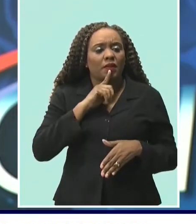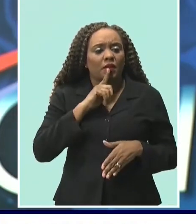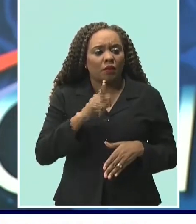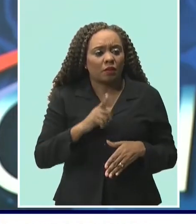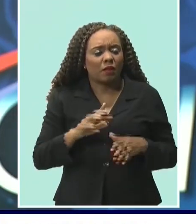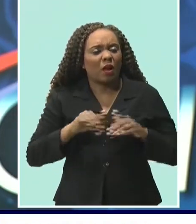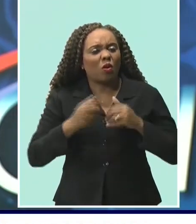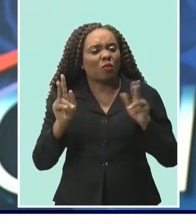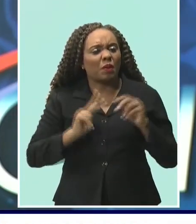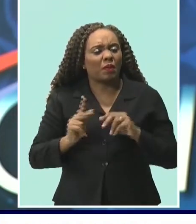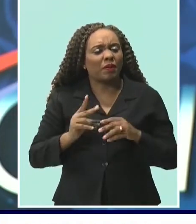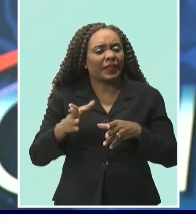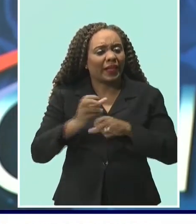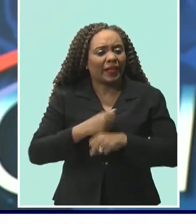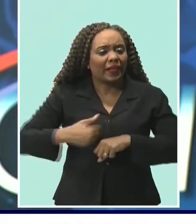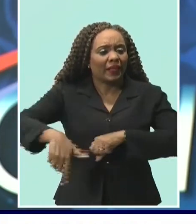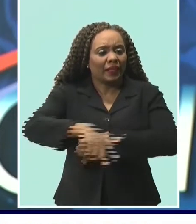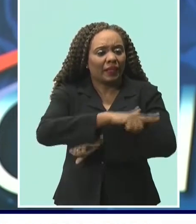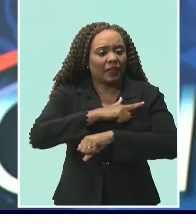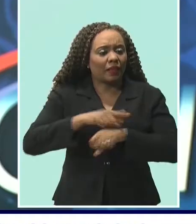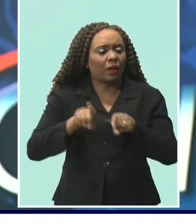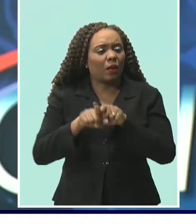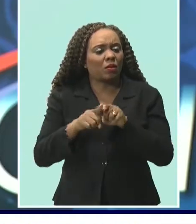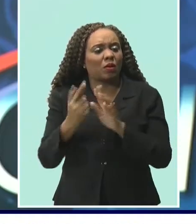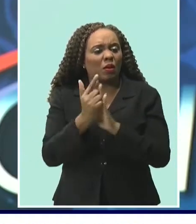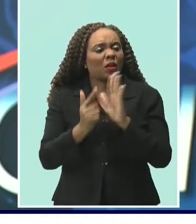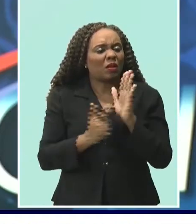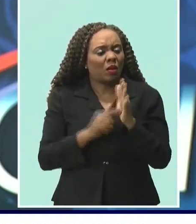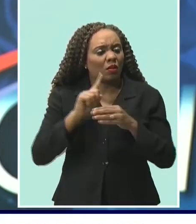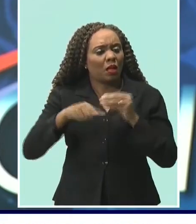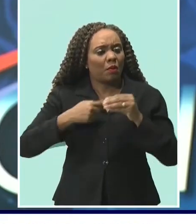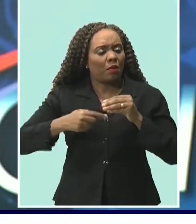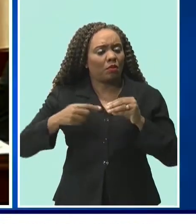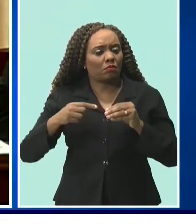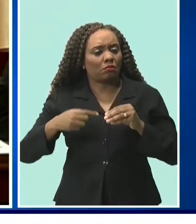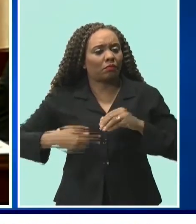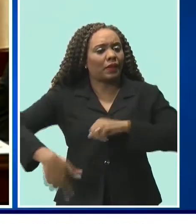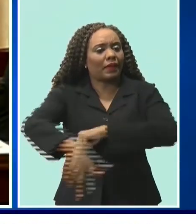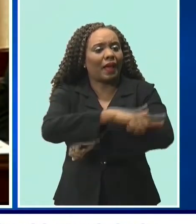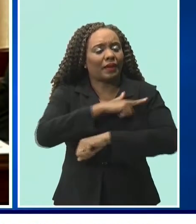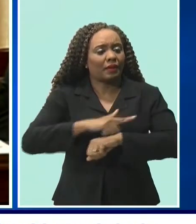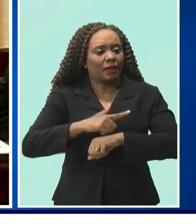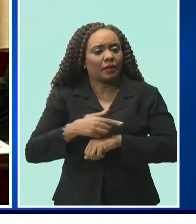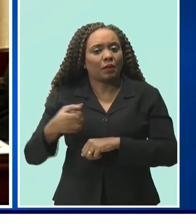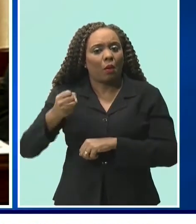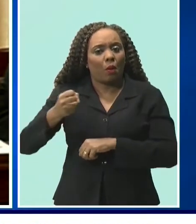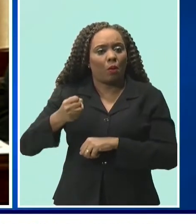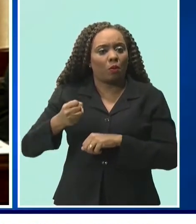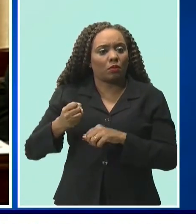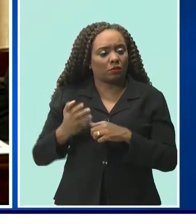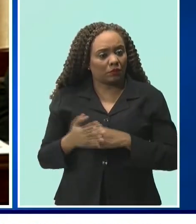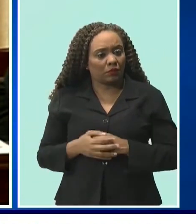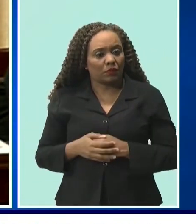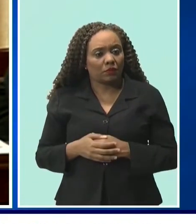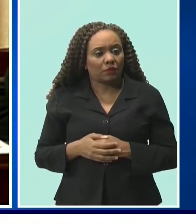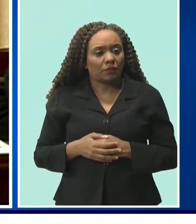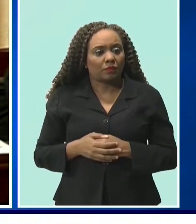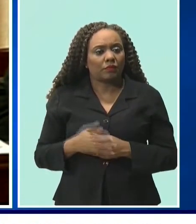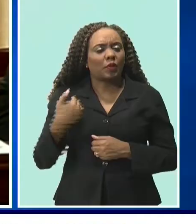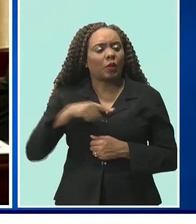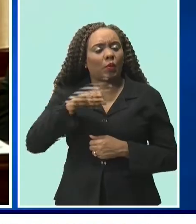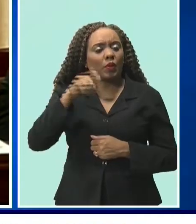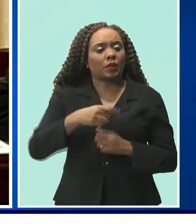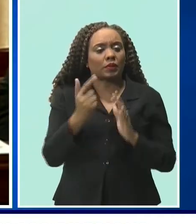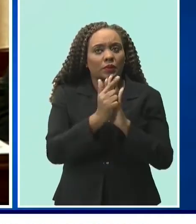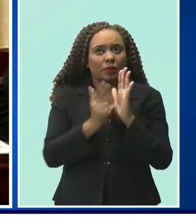for a review of alien land holding legislation. I believe that legislation needs to be addressed such that if